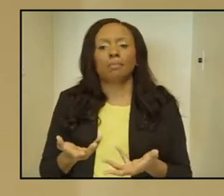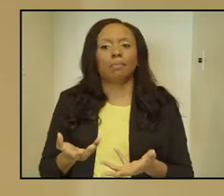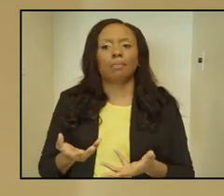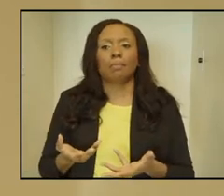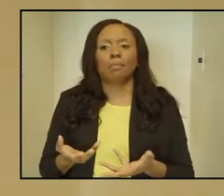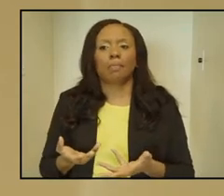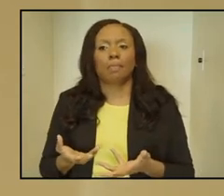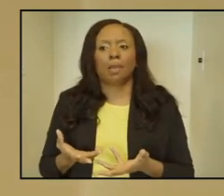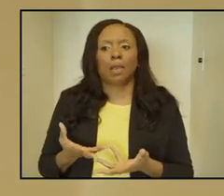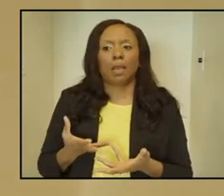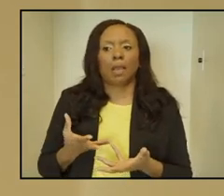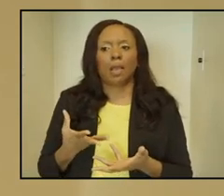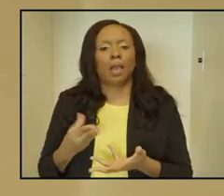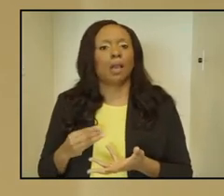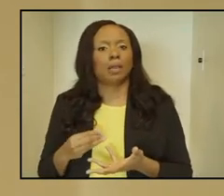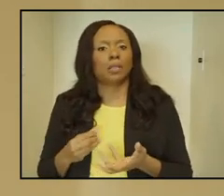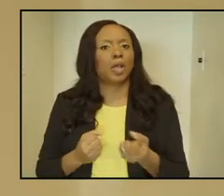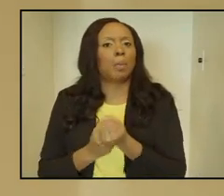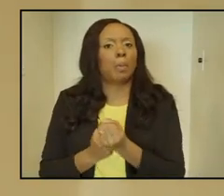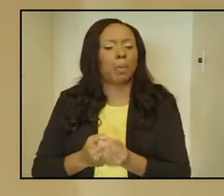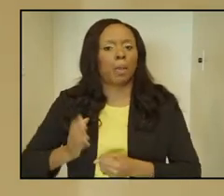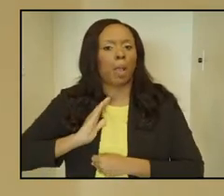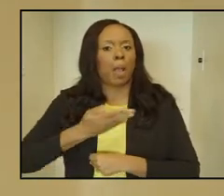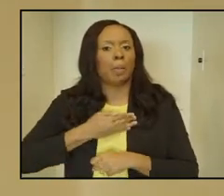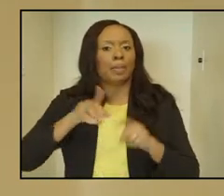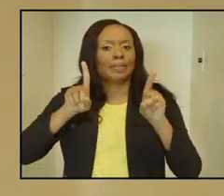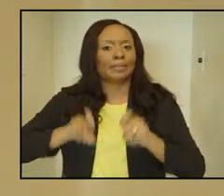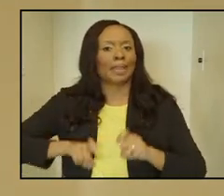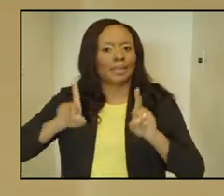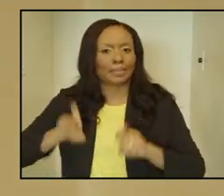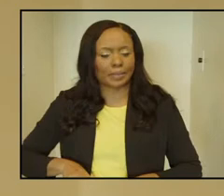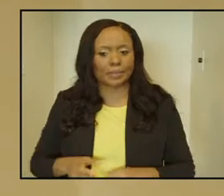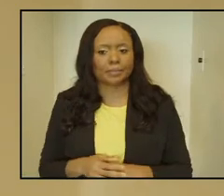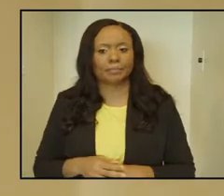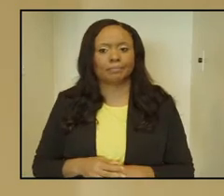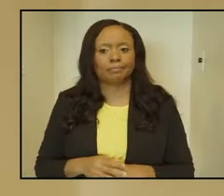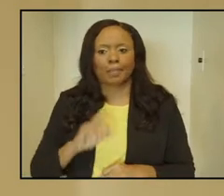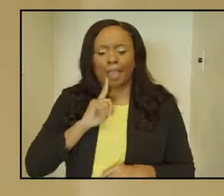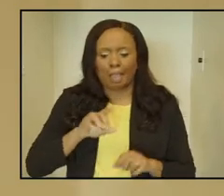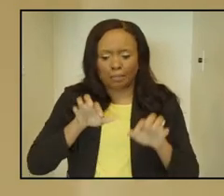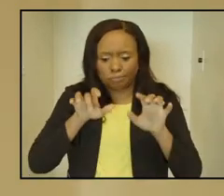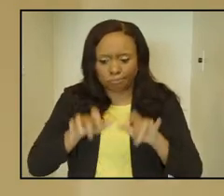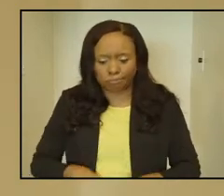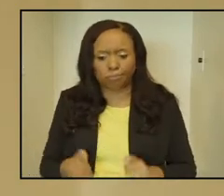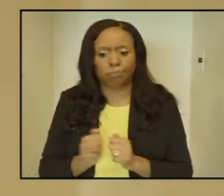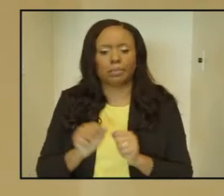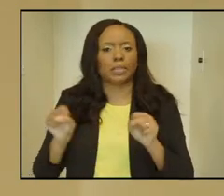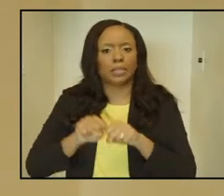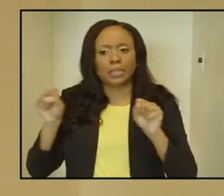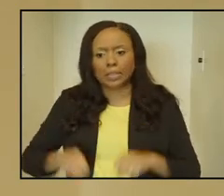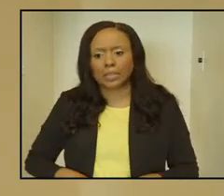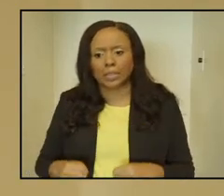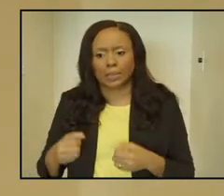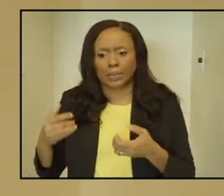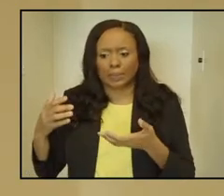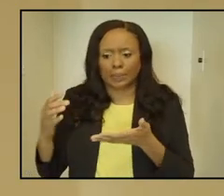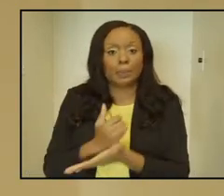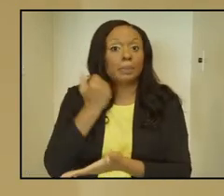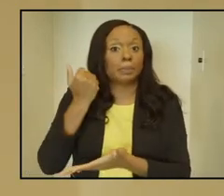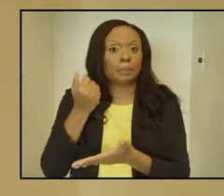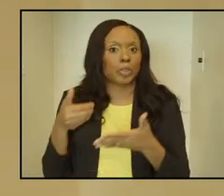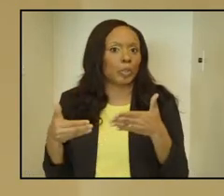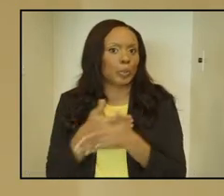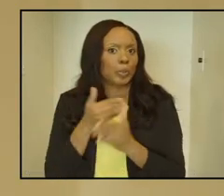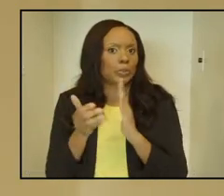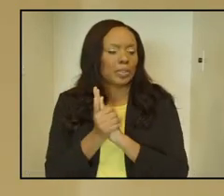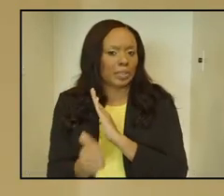user acceptance testing phase. Interacting with the system ignited a desire to gain new skills, and it was